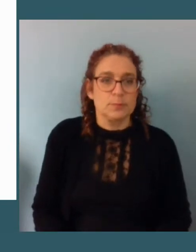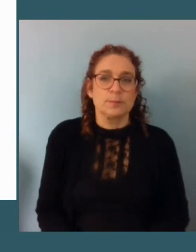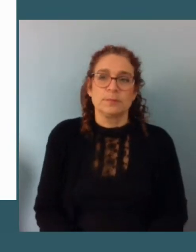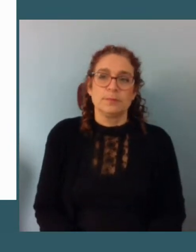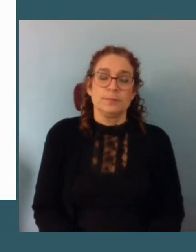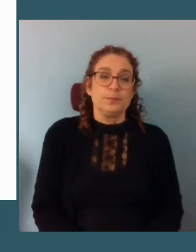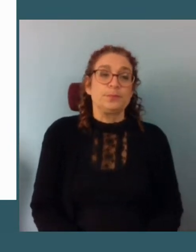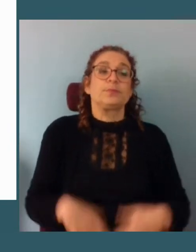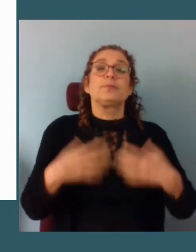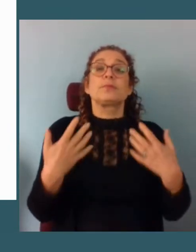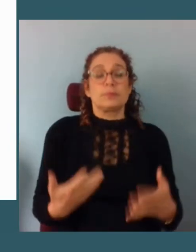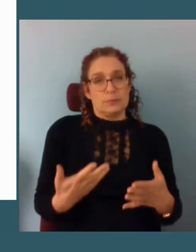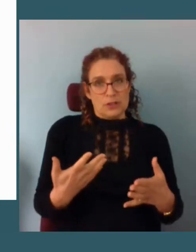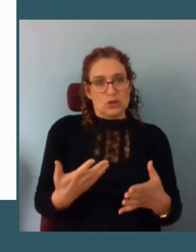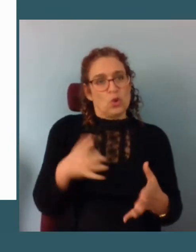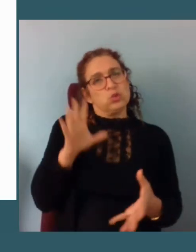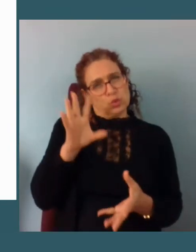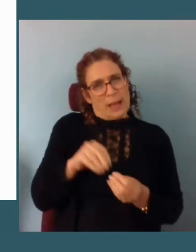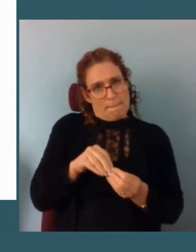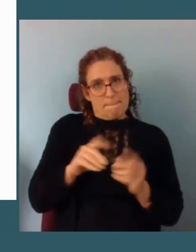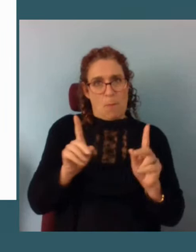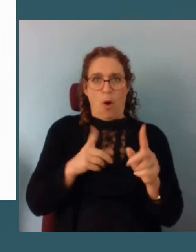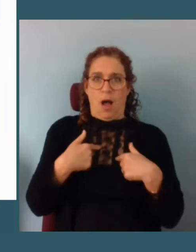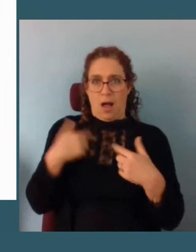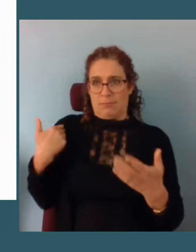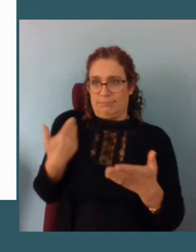So I guess just to summarize,